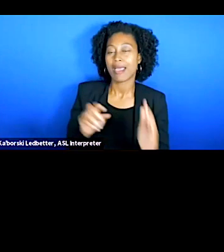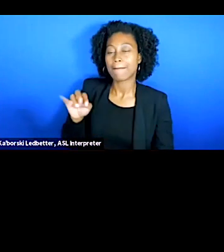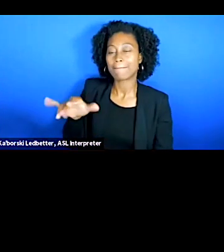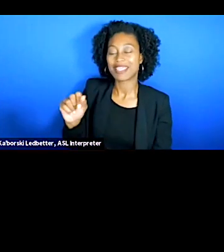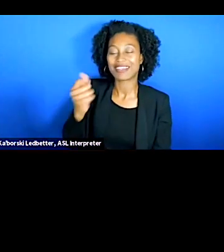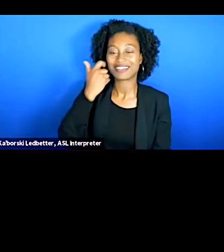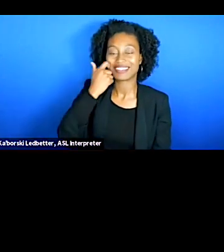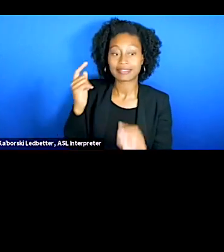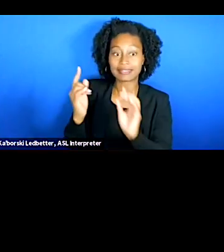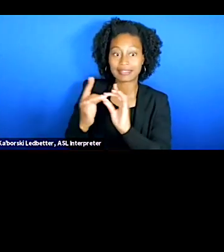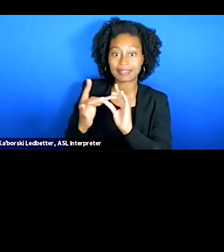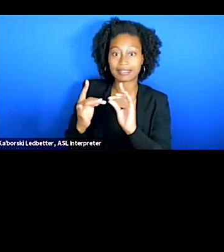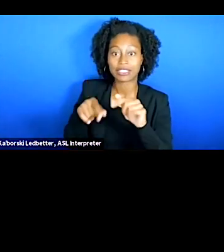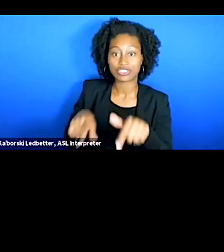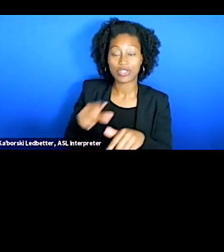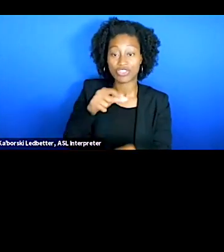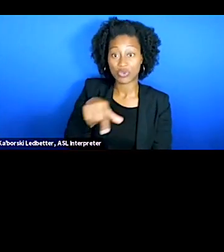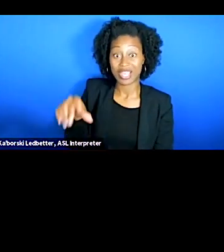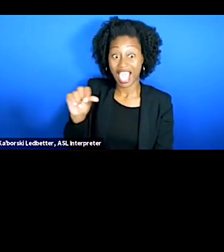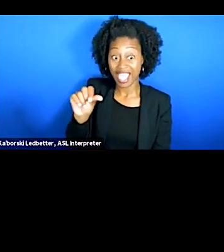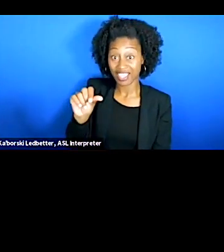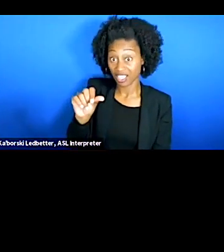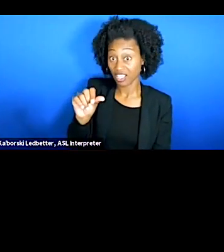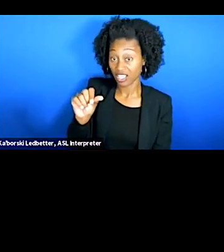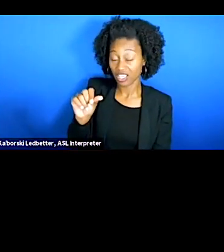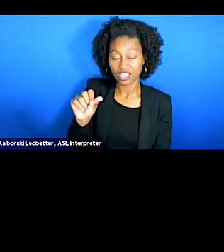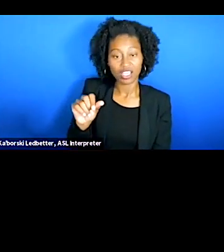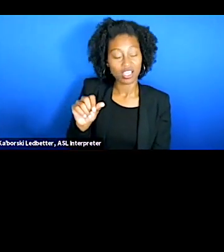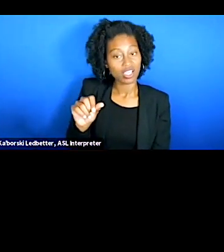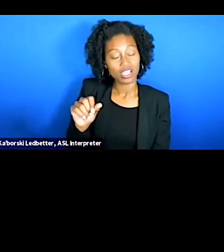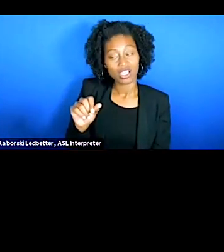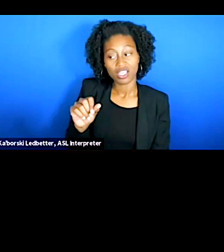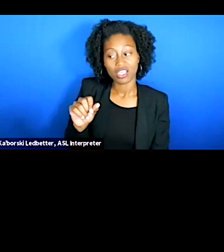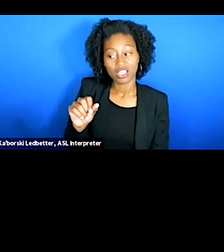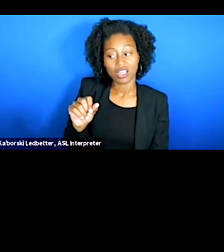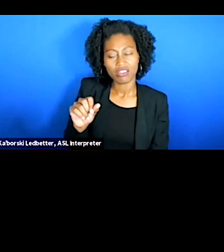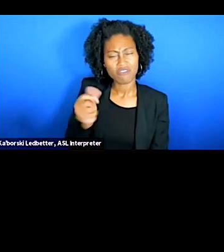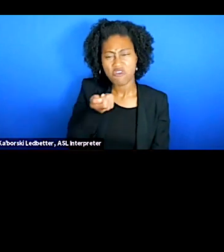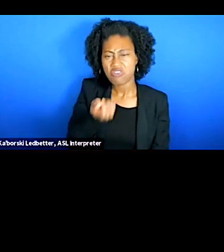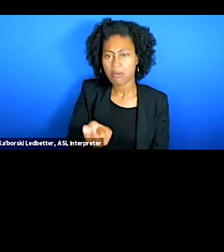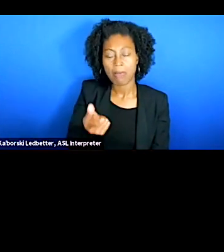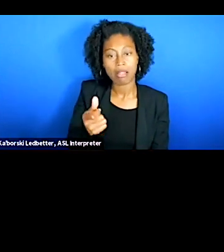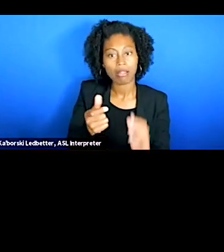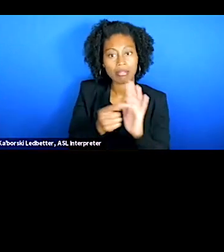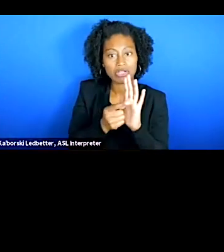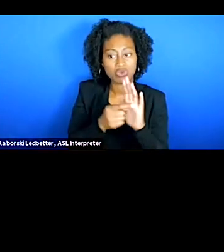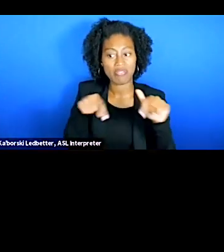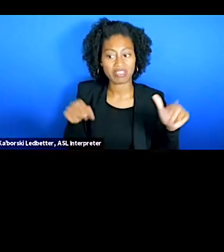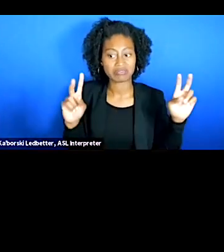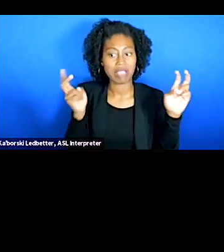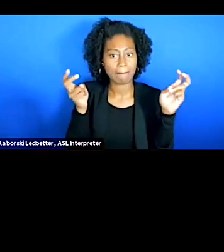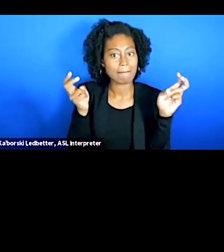in the Q&A, there was very little literature on these